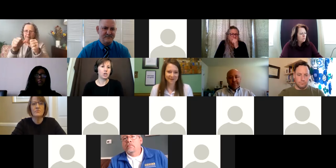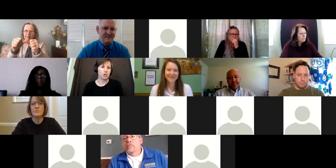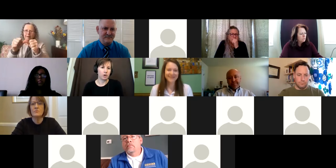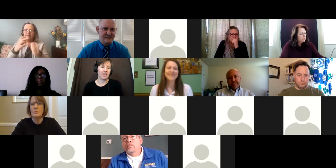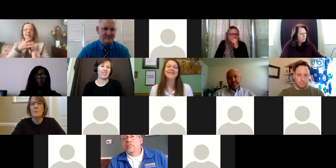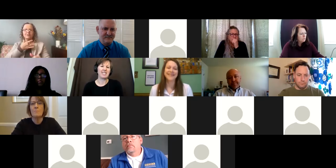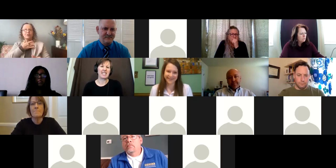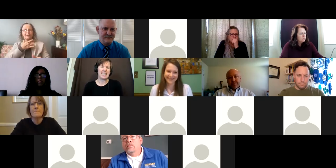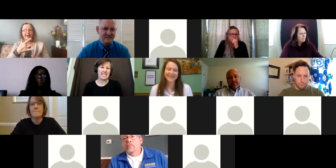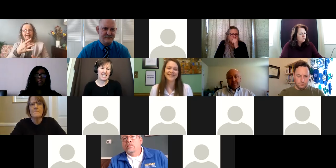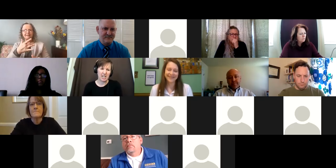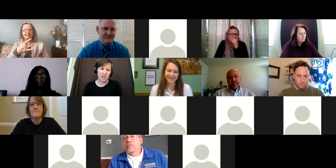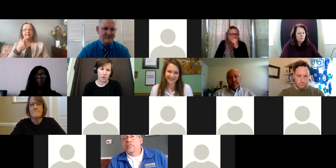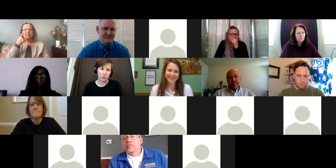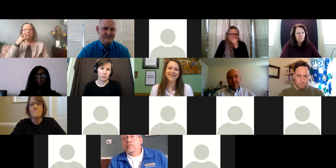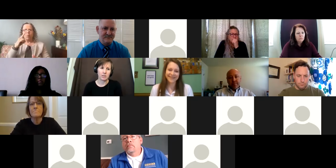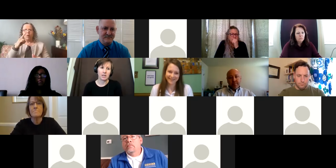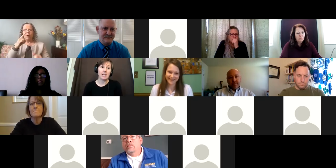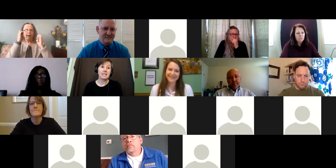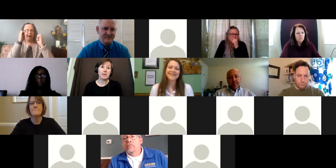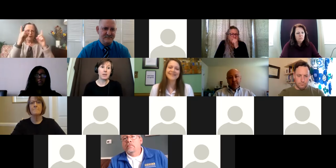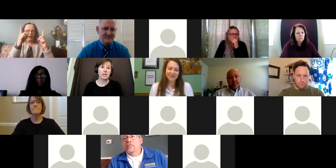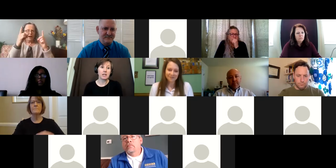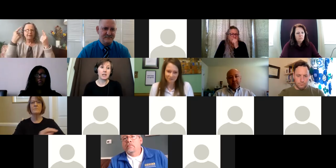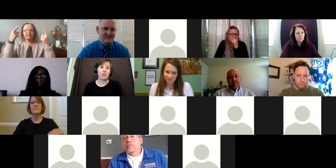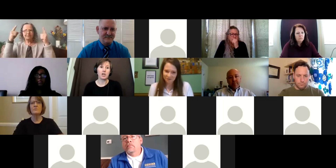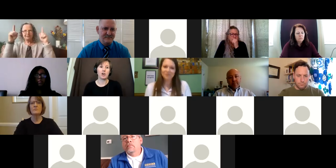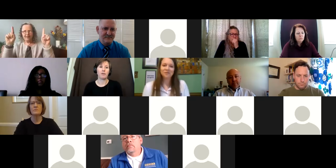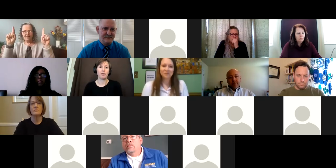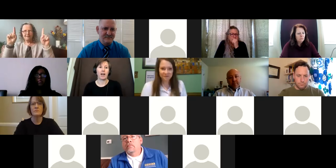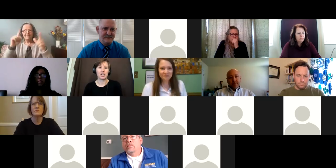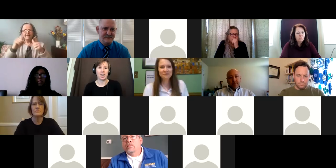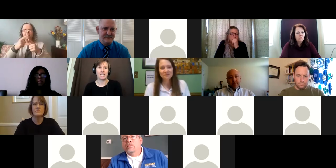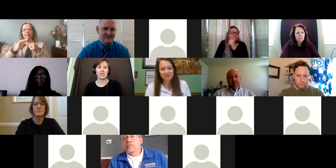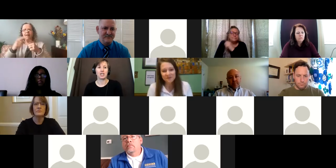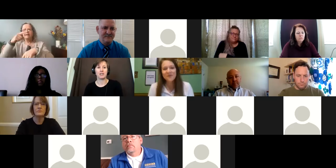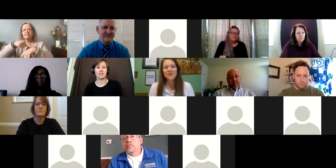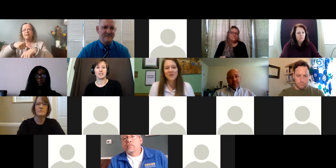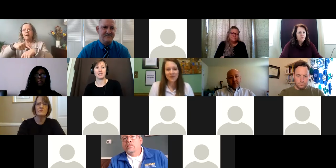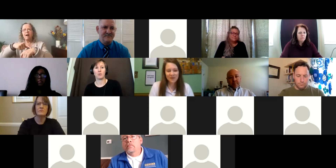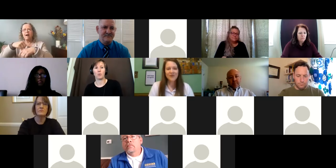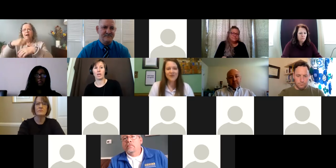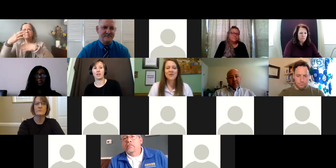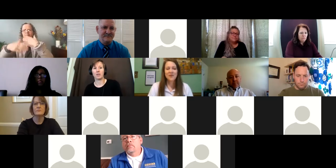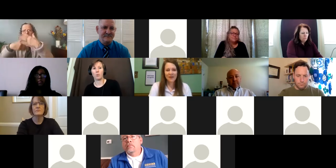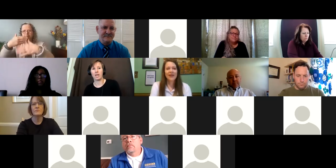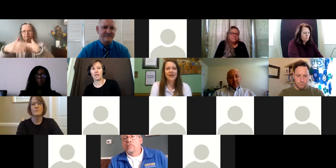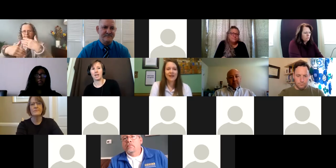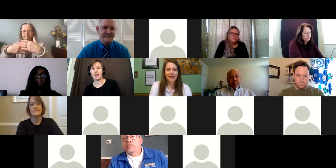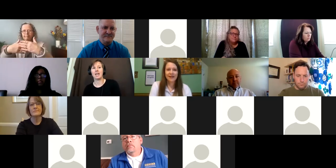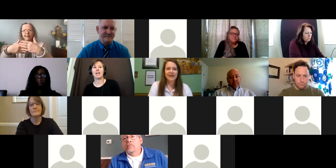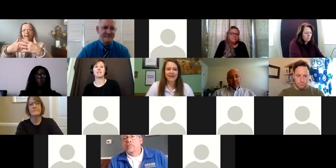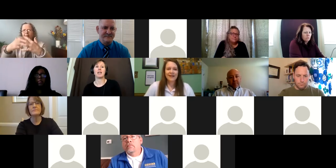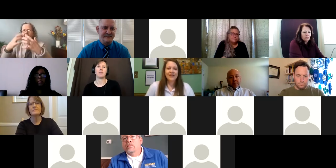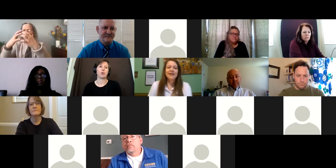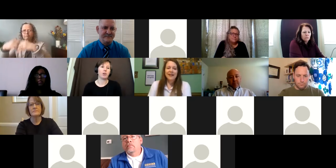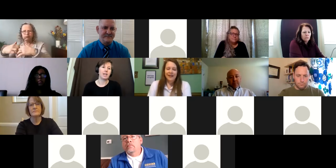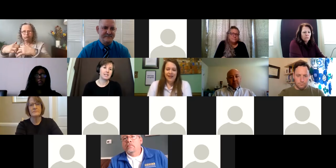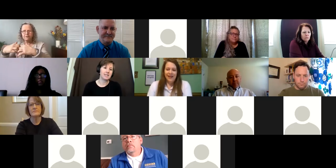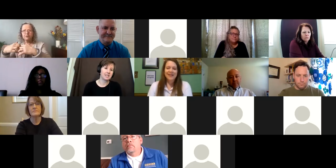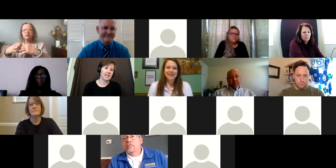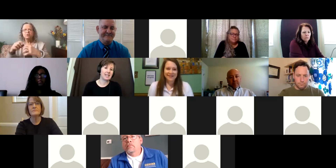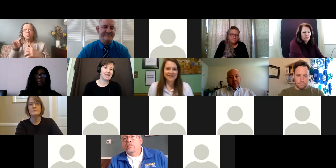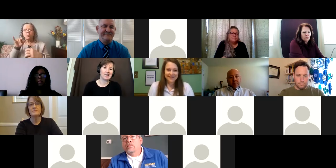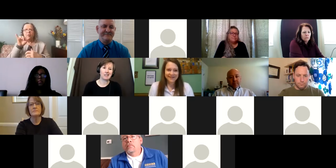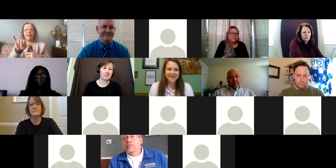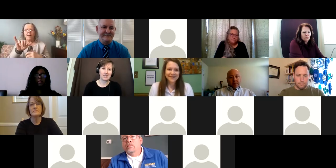make sure that this continues? Typically, you know, for educations, we get the win, time